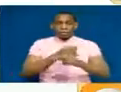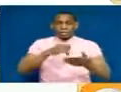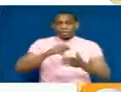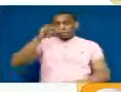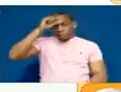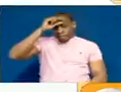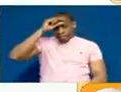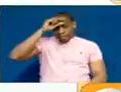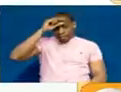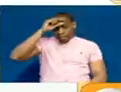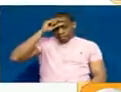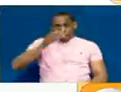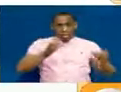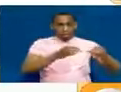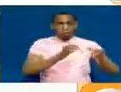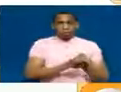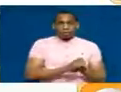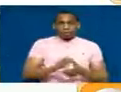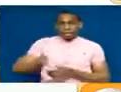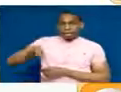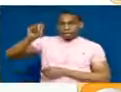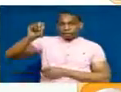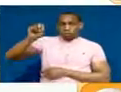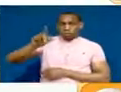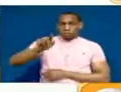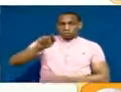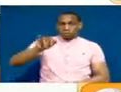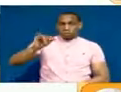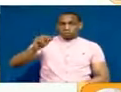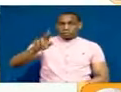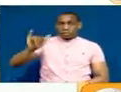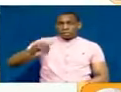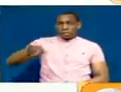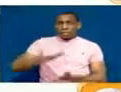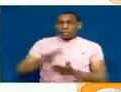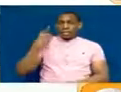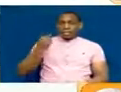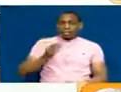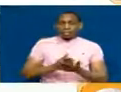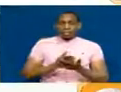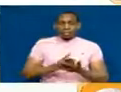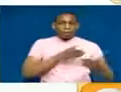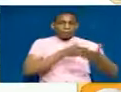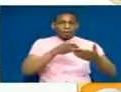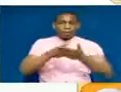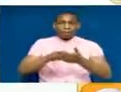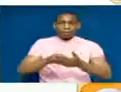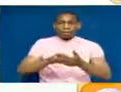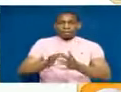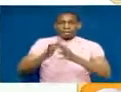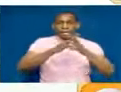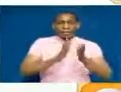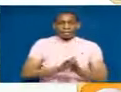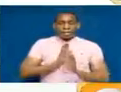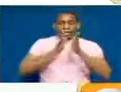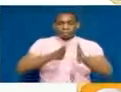between the government and forces in its northern Tigray region, which recently attracted sanctions from the U.S.